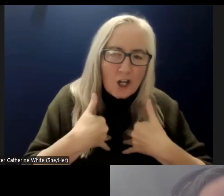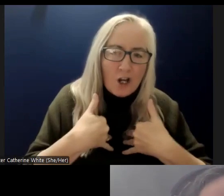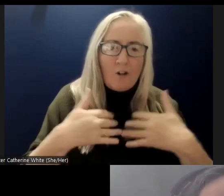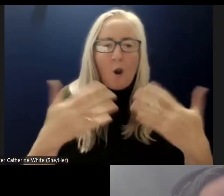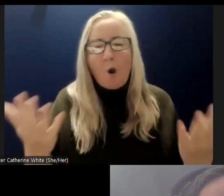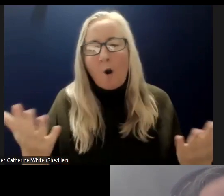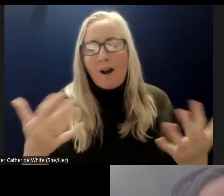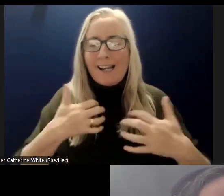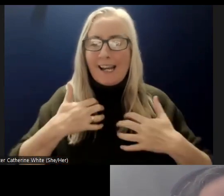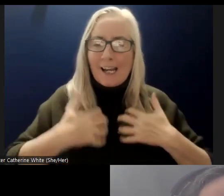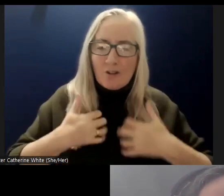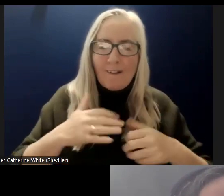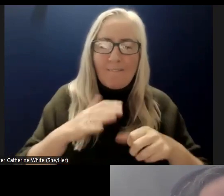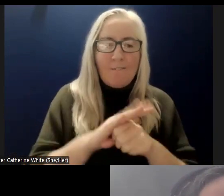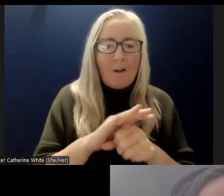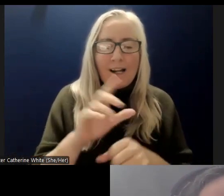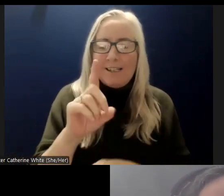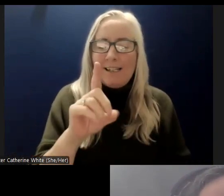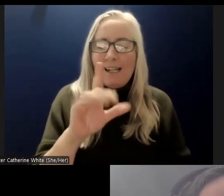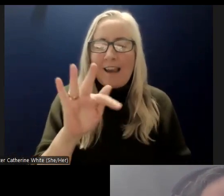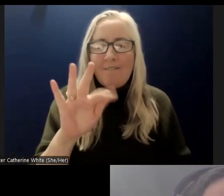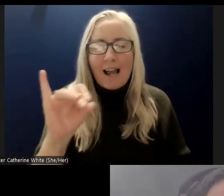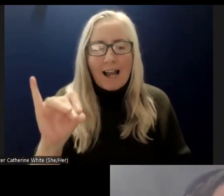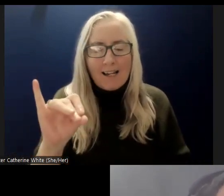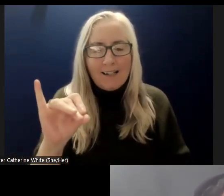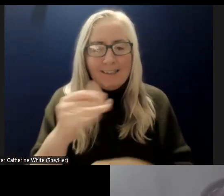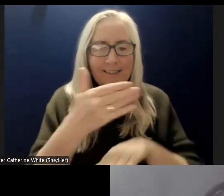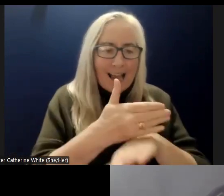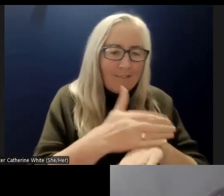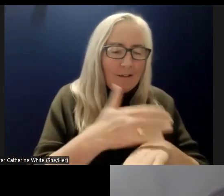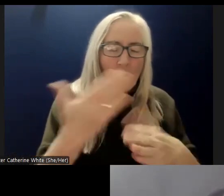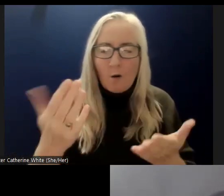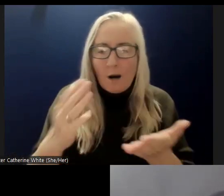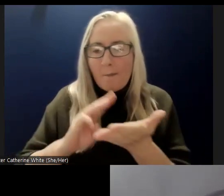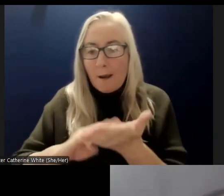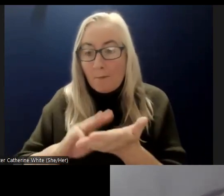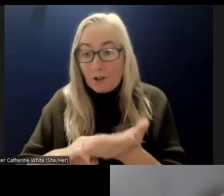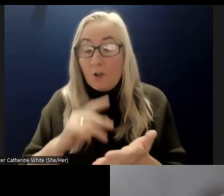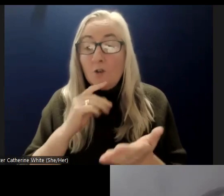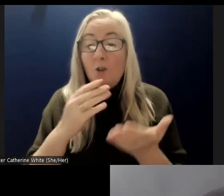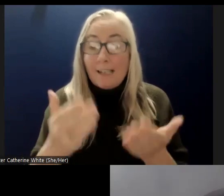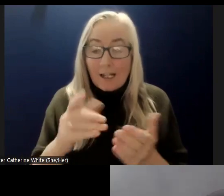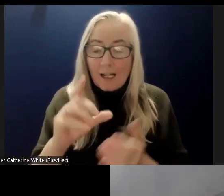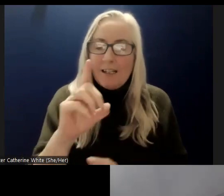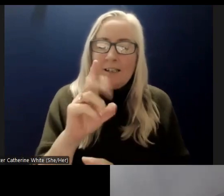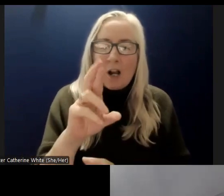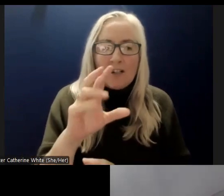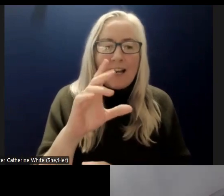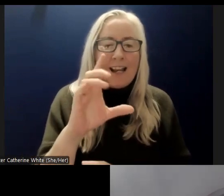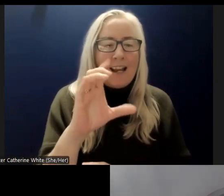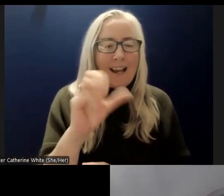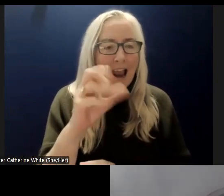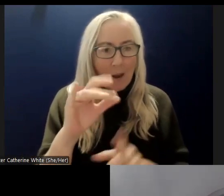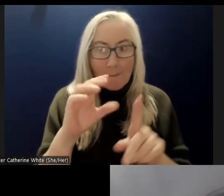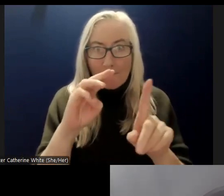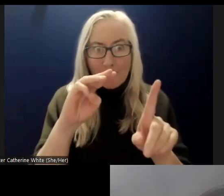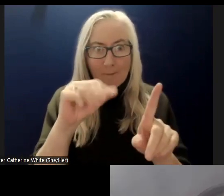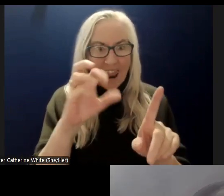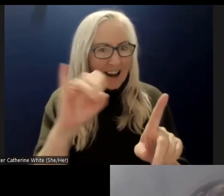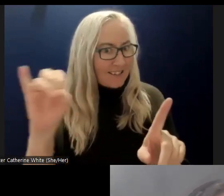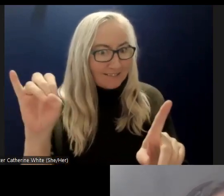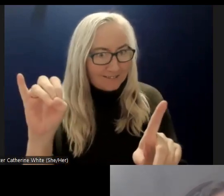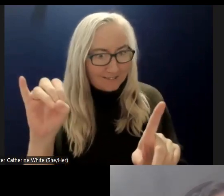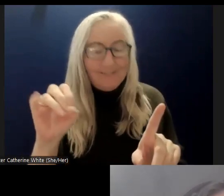for DFI members and for DFI staff. So today we're delighted that Dr. Carmel Mulani is joining us